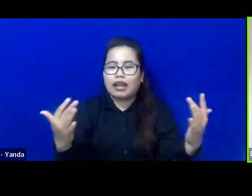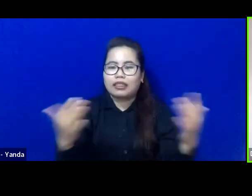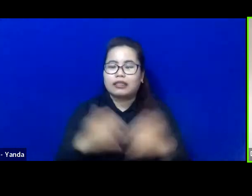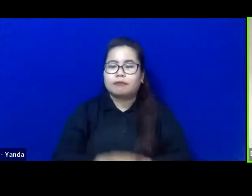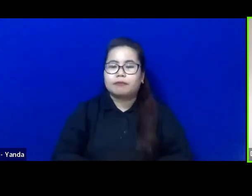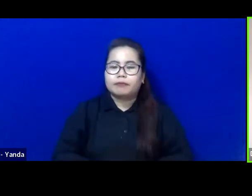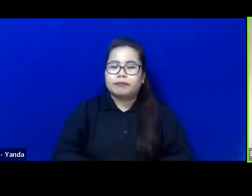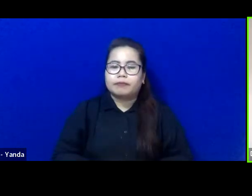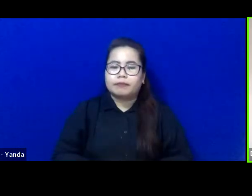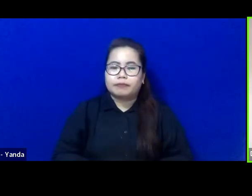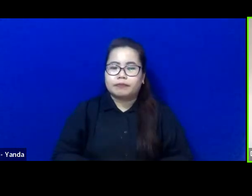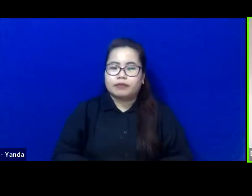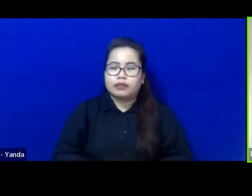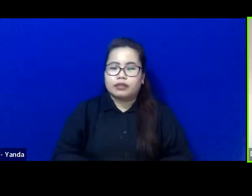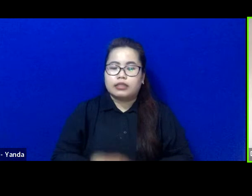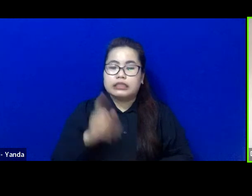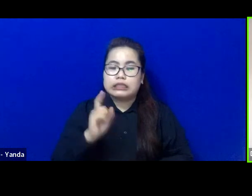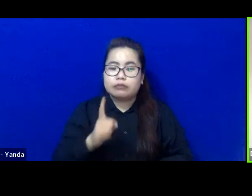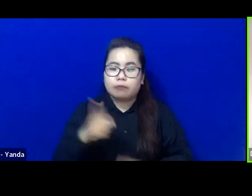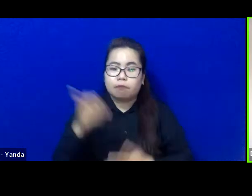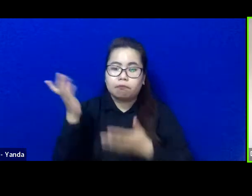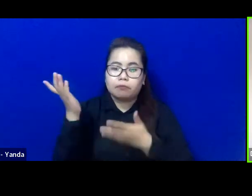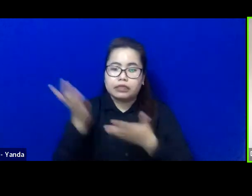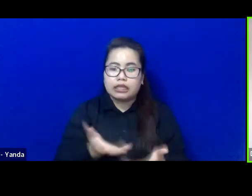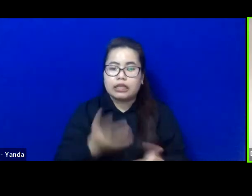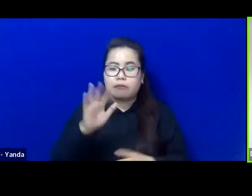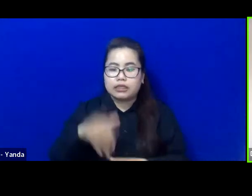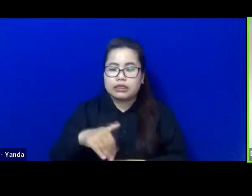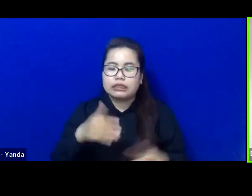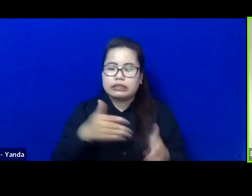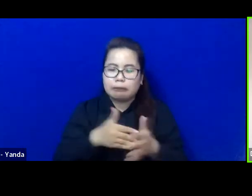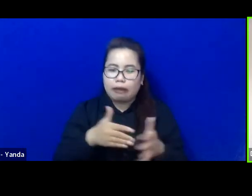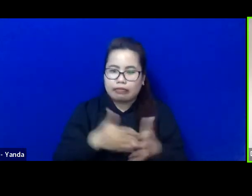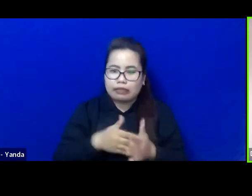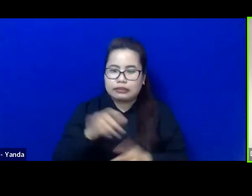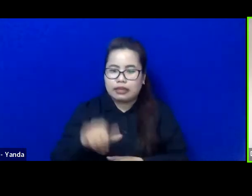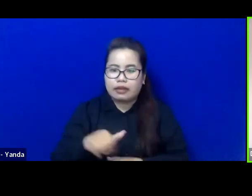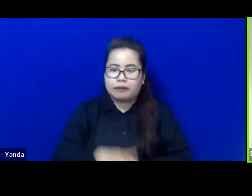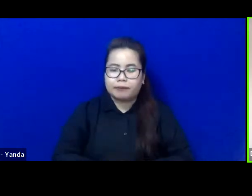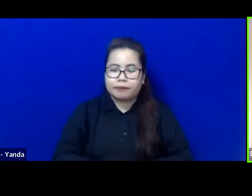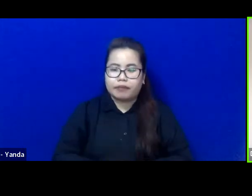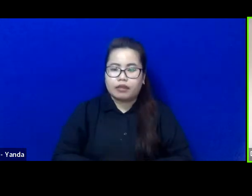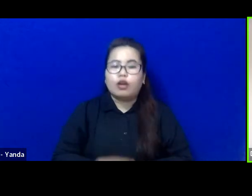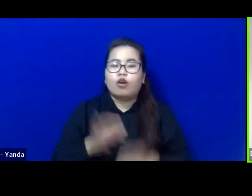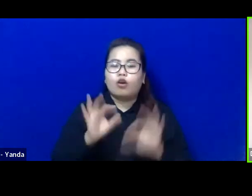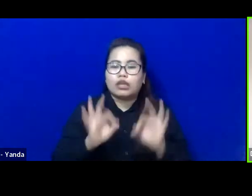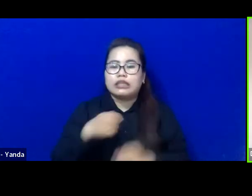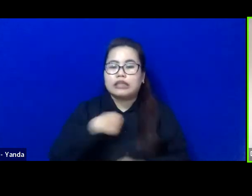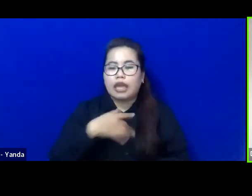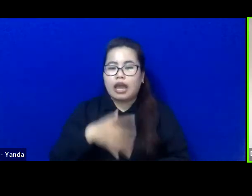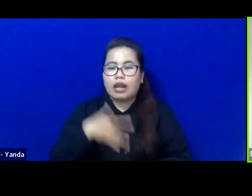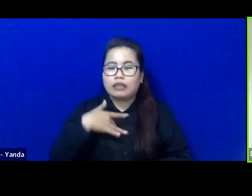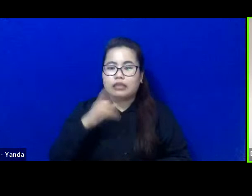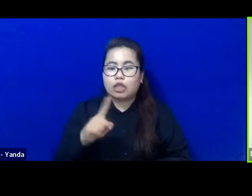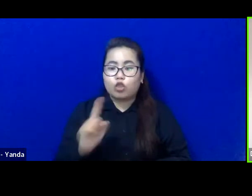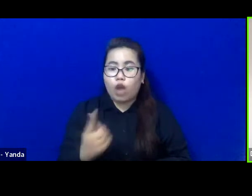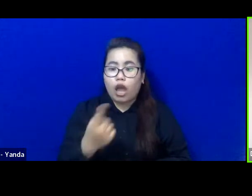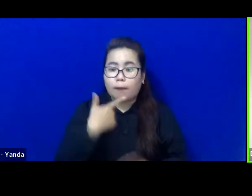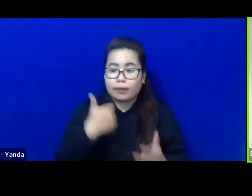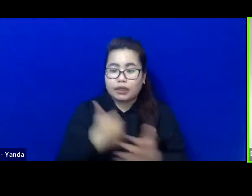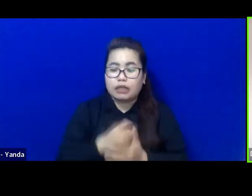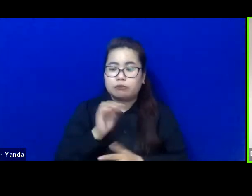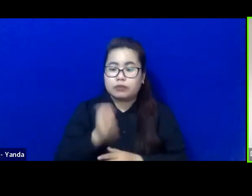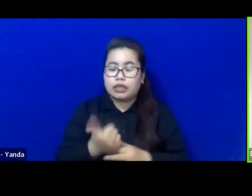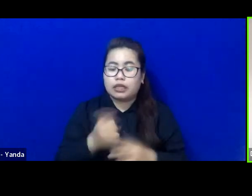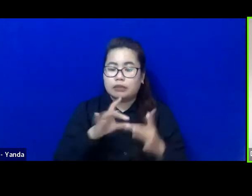said, and also Ibu Mamnuah and Pak Hans said. And I guess the key takeaways from this is that both in Australia and